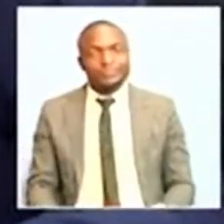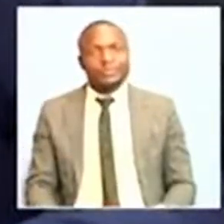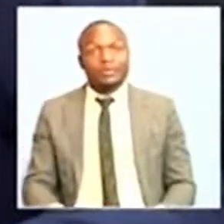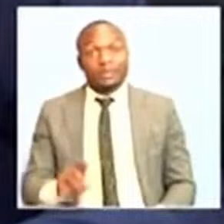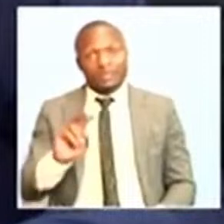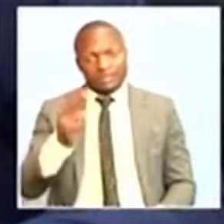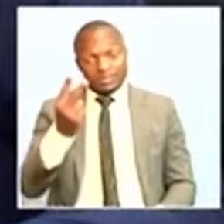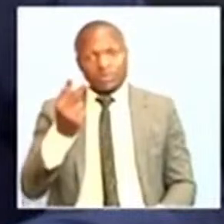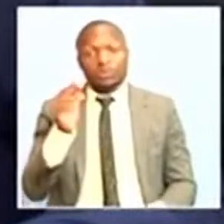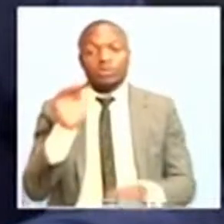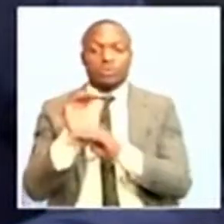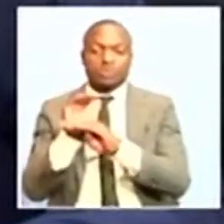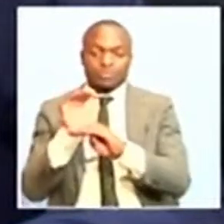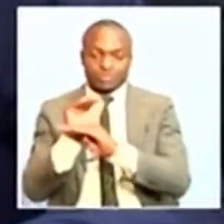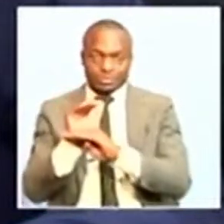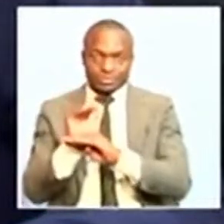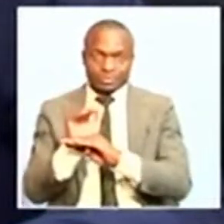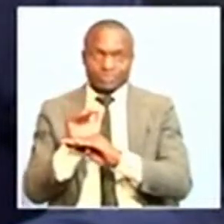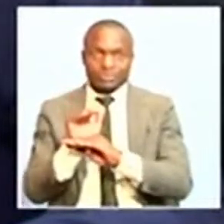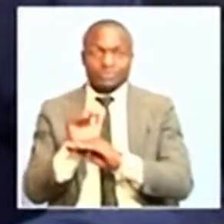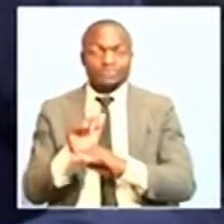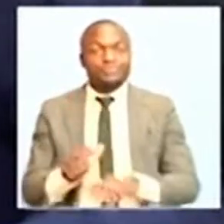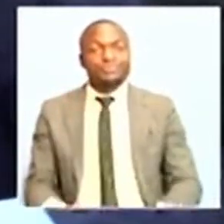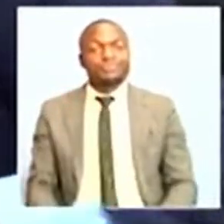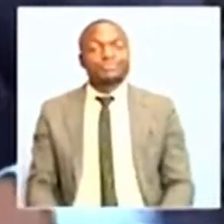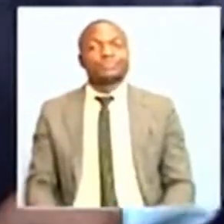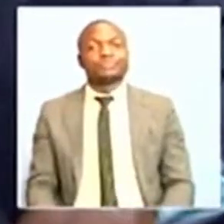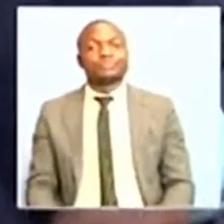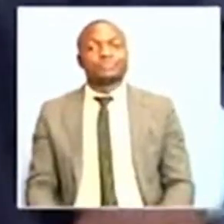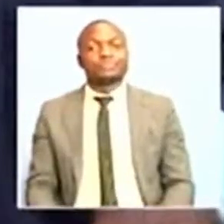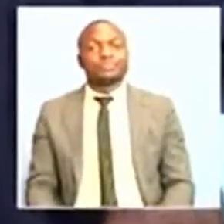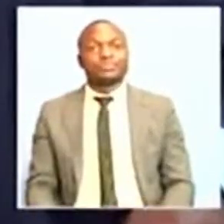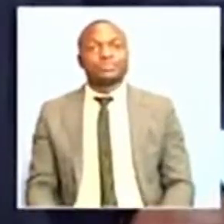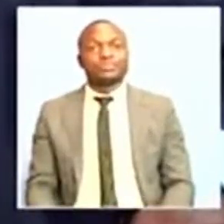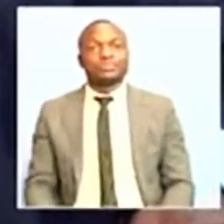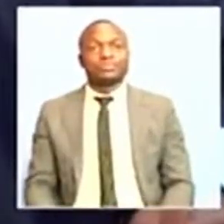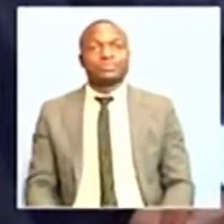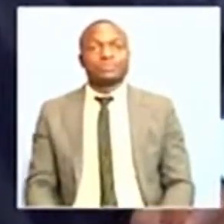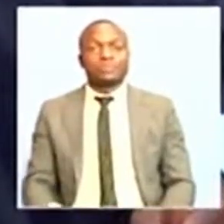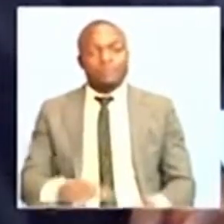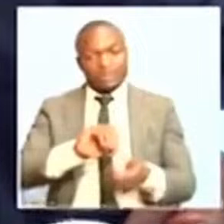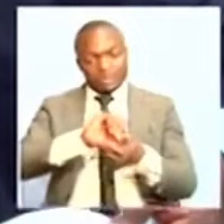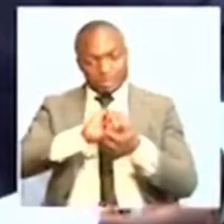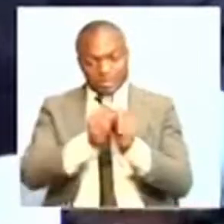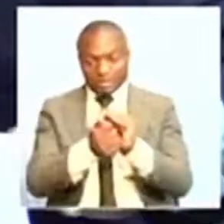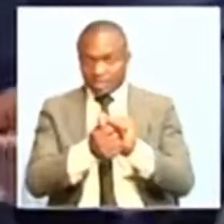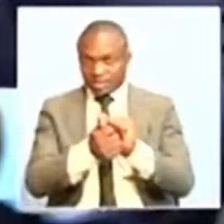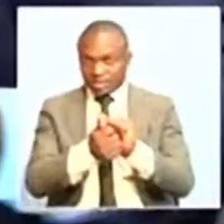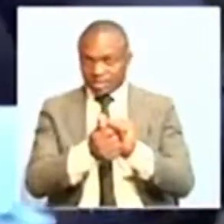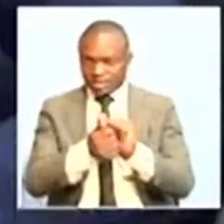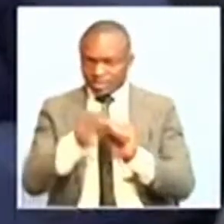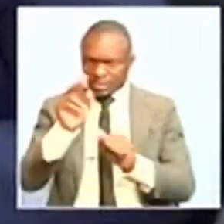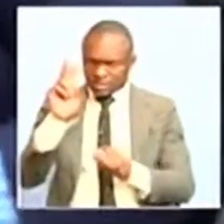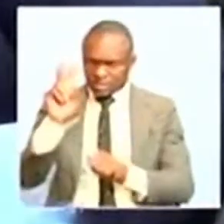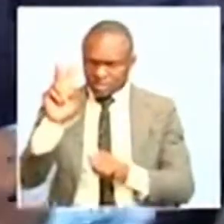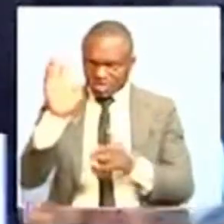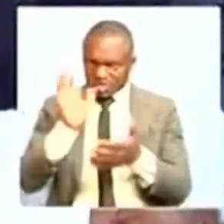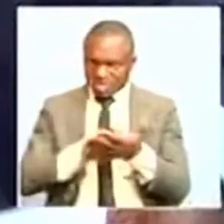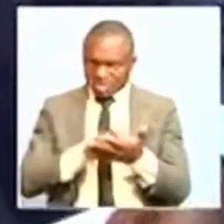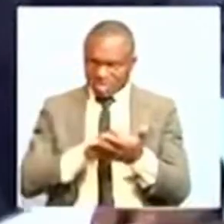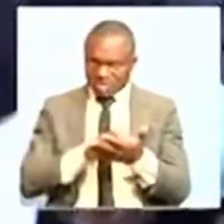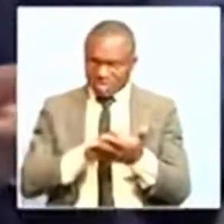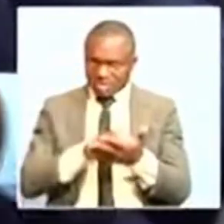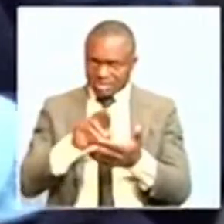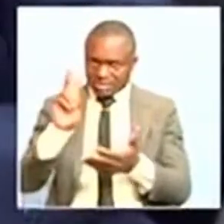The second comment, I think, is only related to the amendment on the 2000,